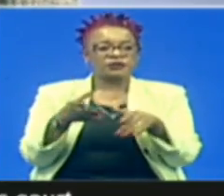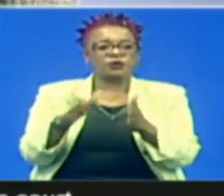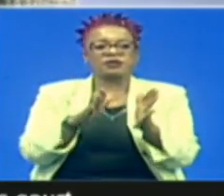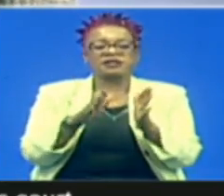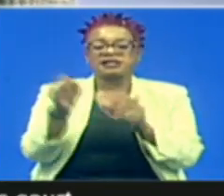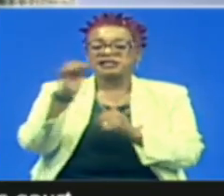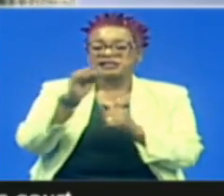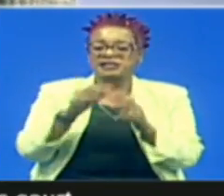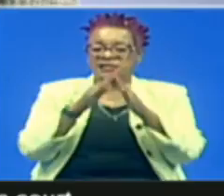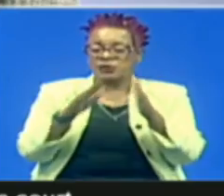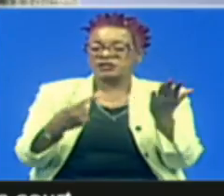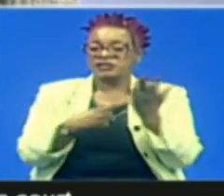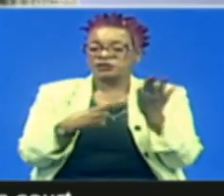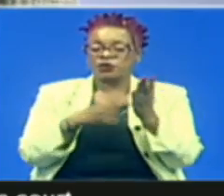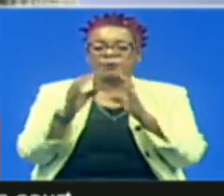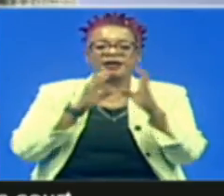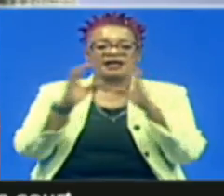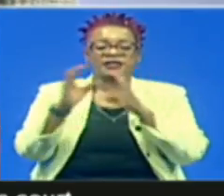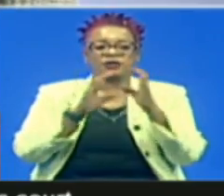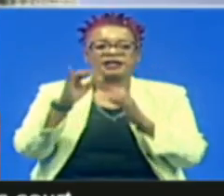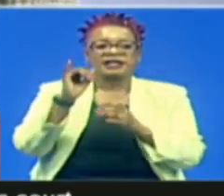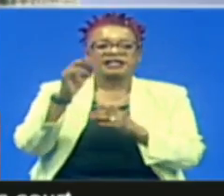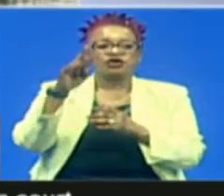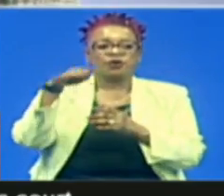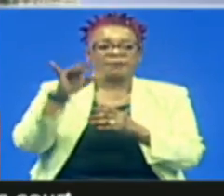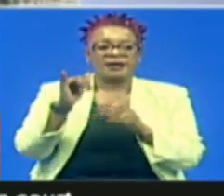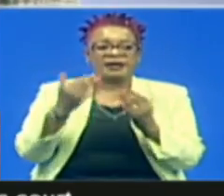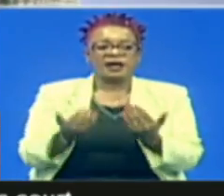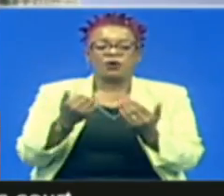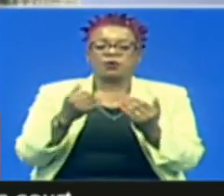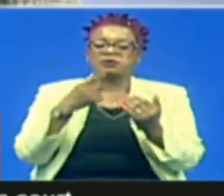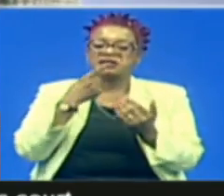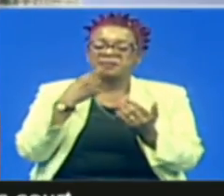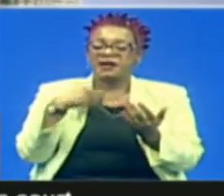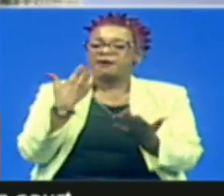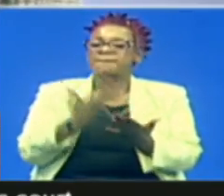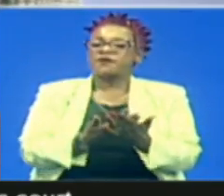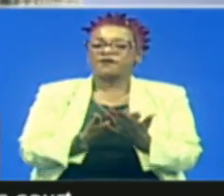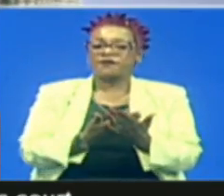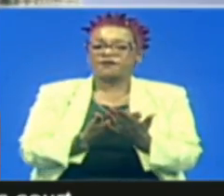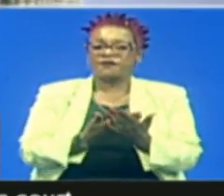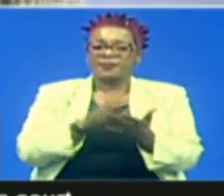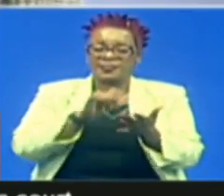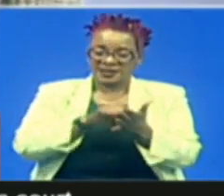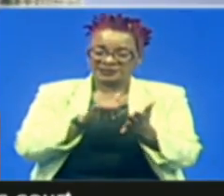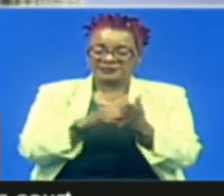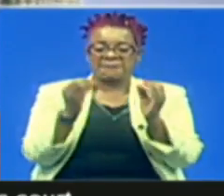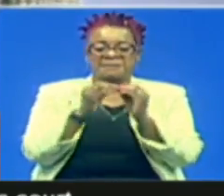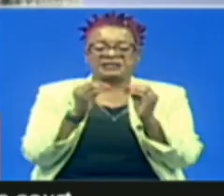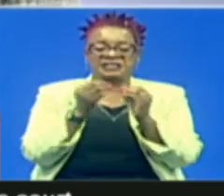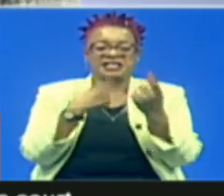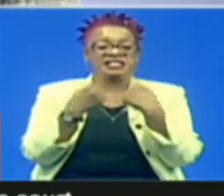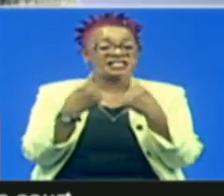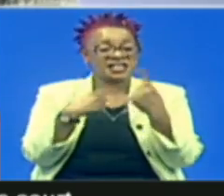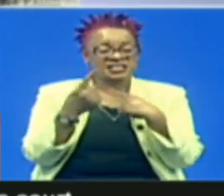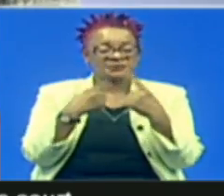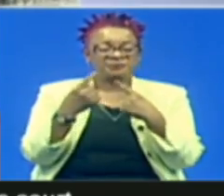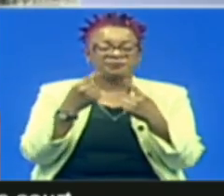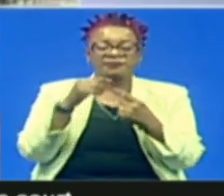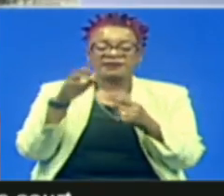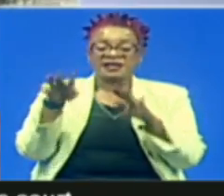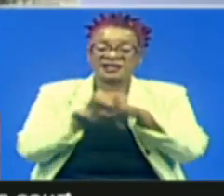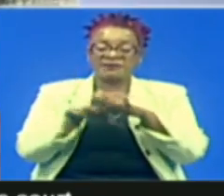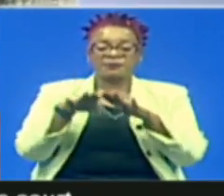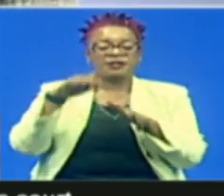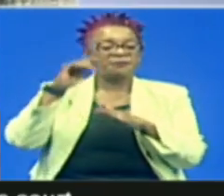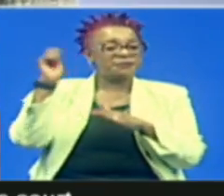Digital Communications Director Dennis Itumbi now claims to have proof that a meeting that discussed the deputy president's assassination